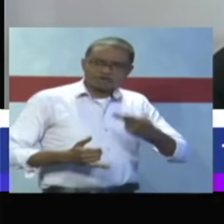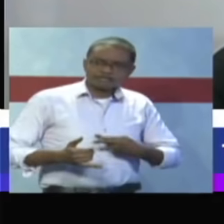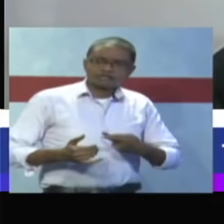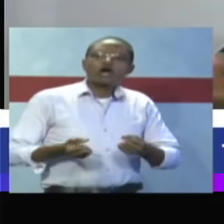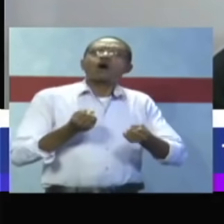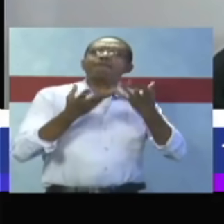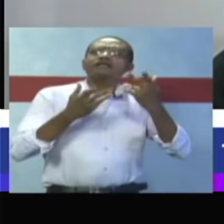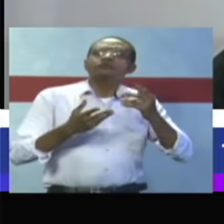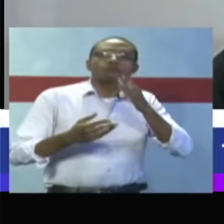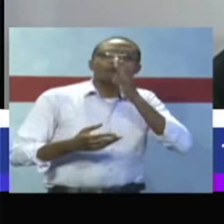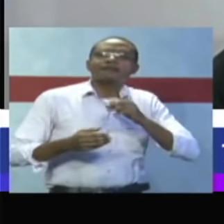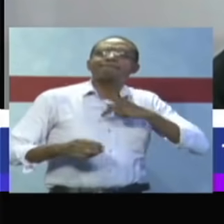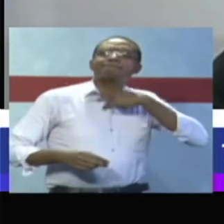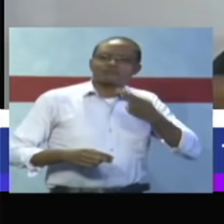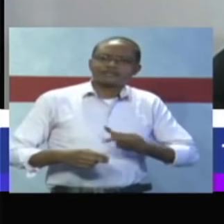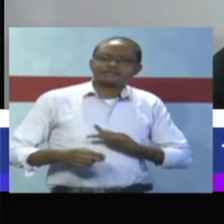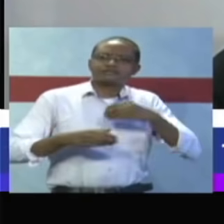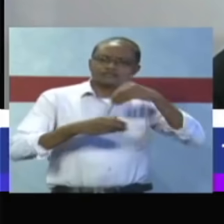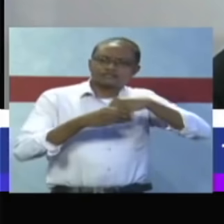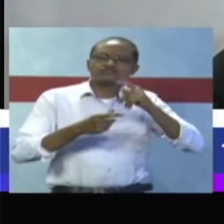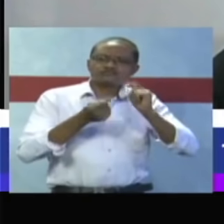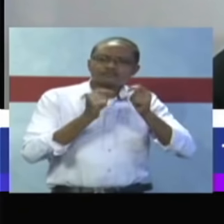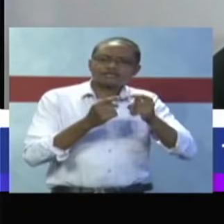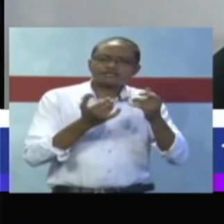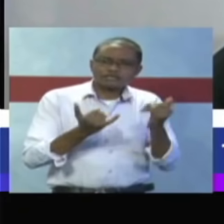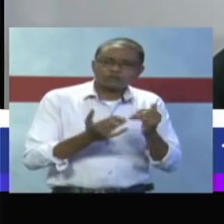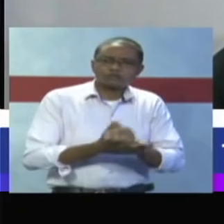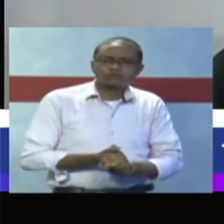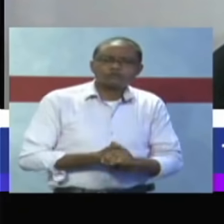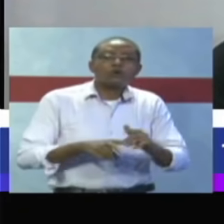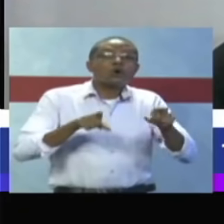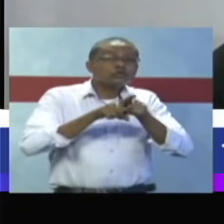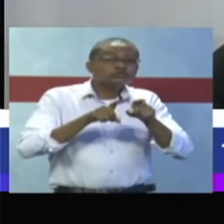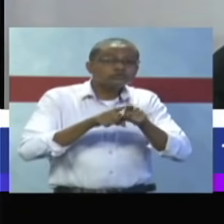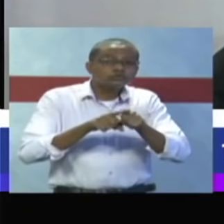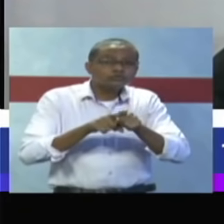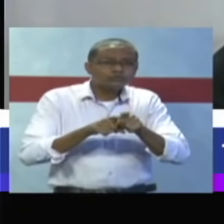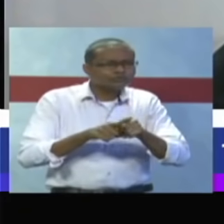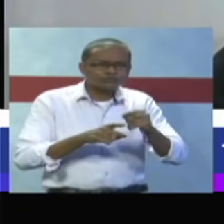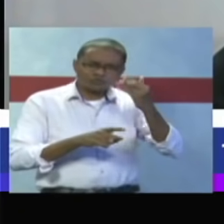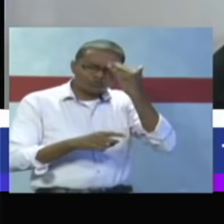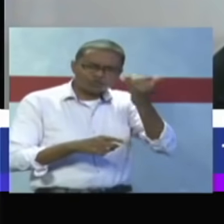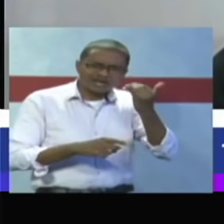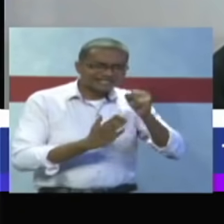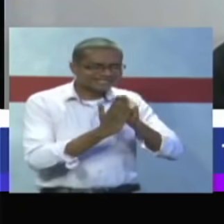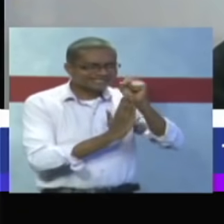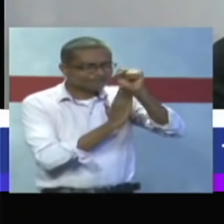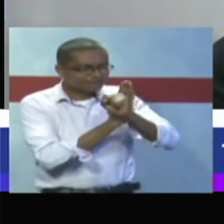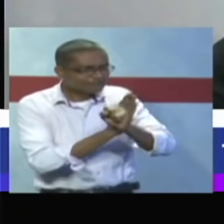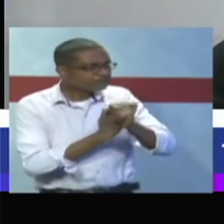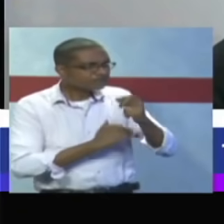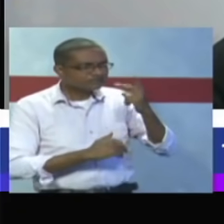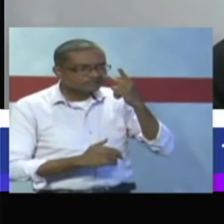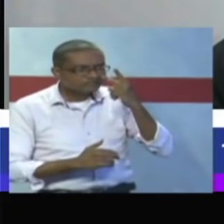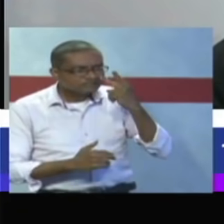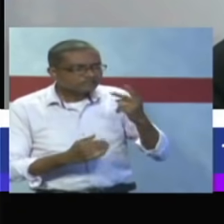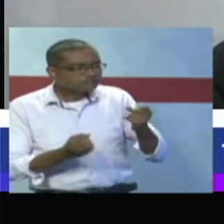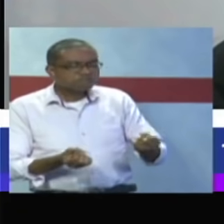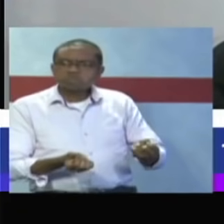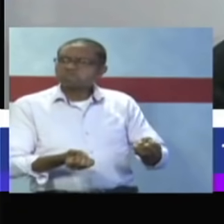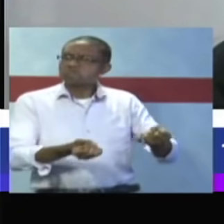at this time in Trinidad? And just to elaborate a little bit more on why it is that in September we saw so